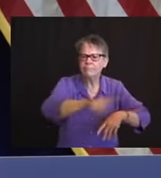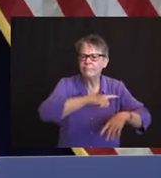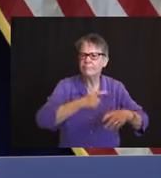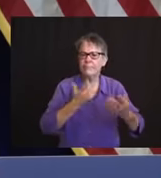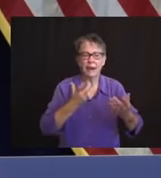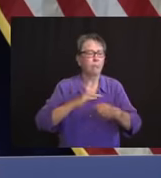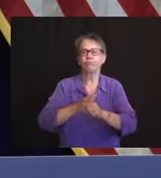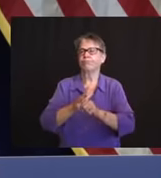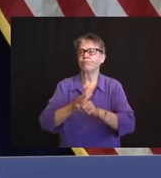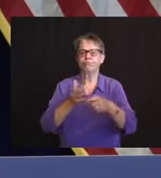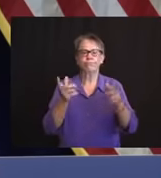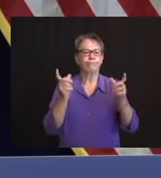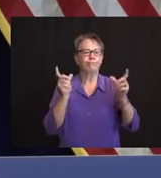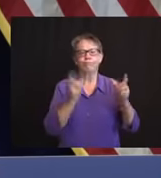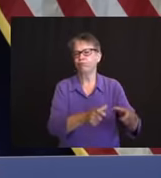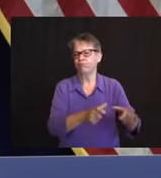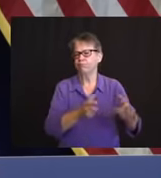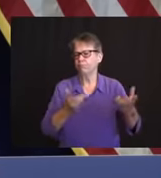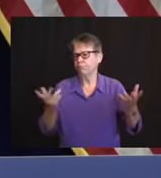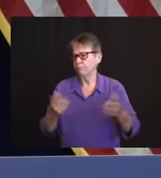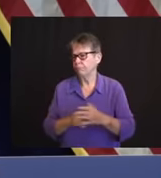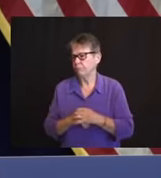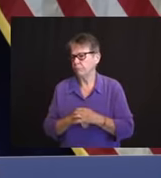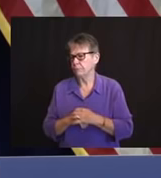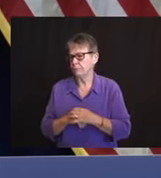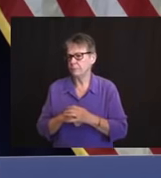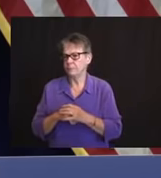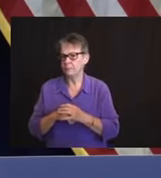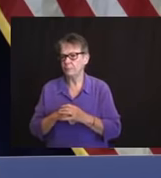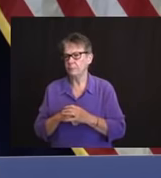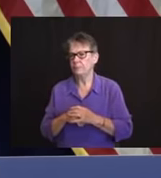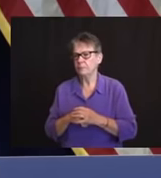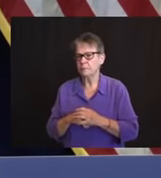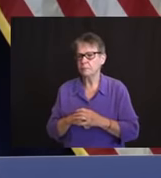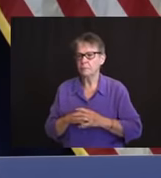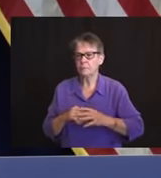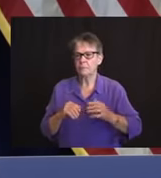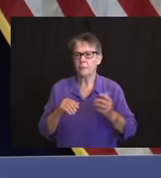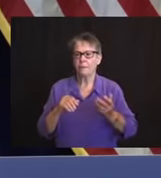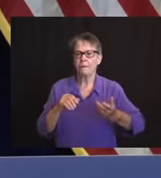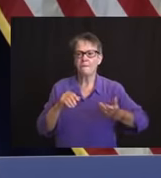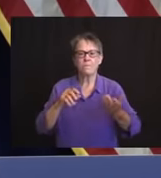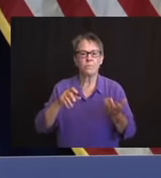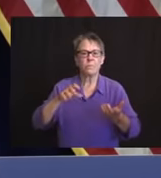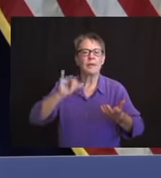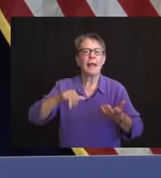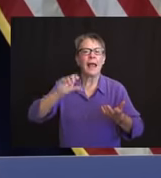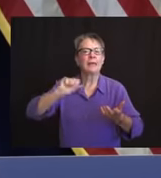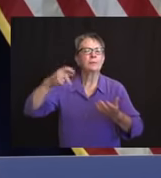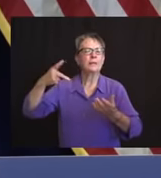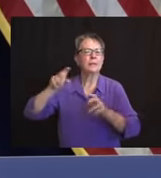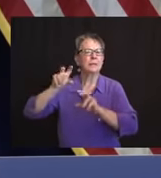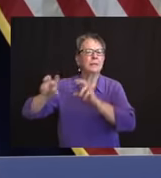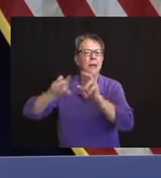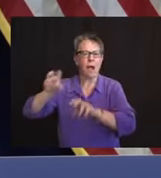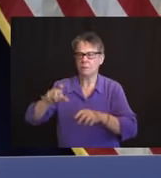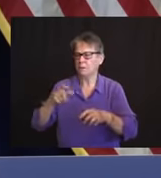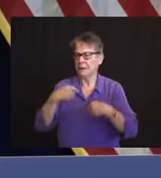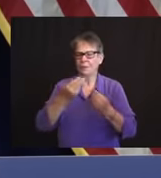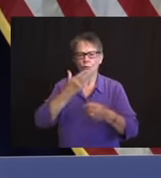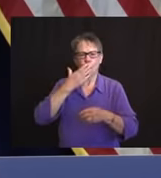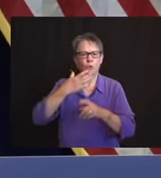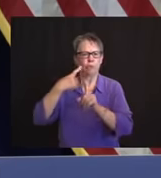its finances a positive outlook 2 years in the running. The city's ability to manage its budget and